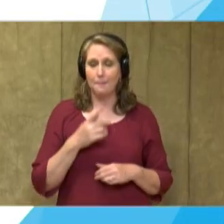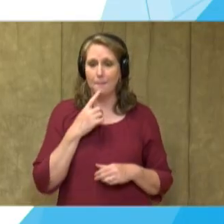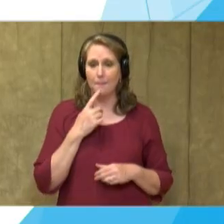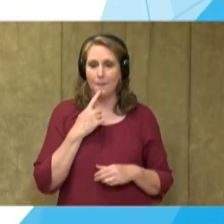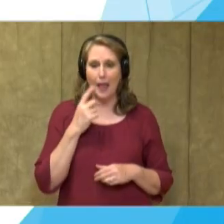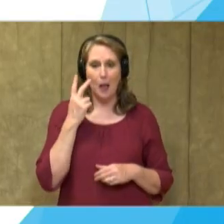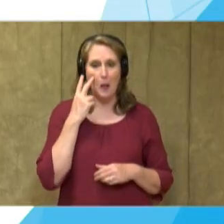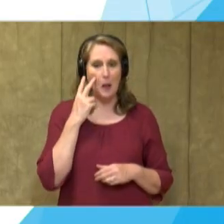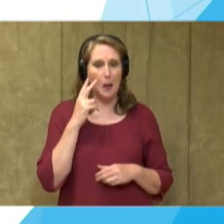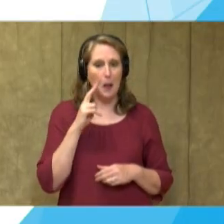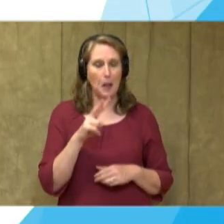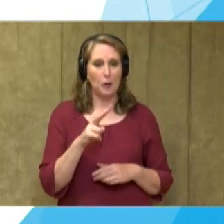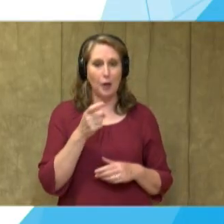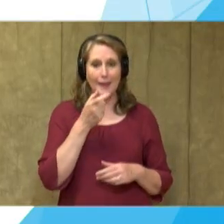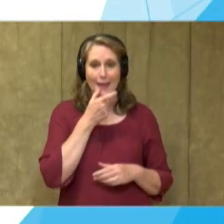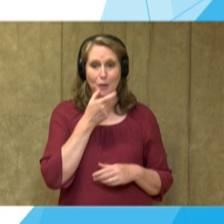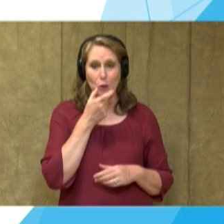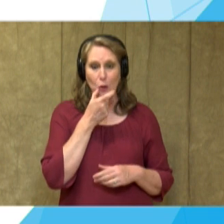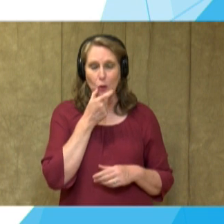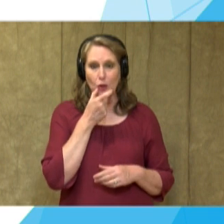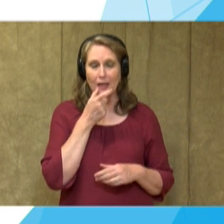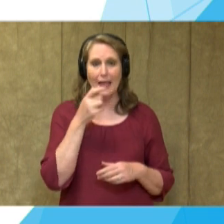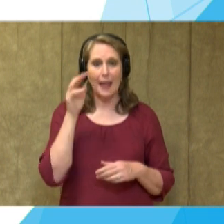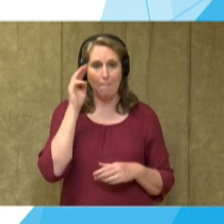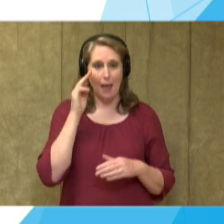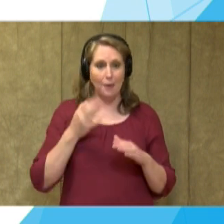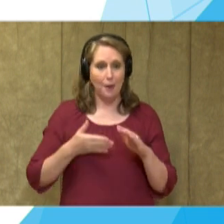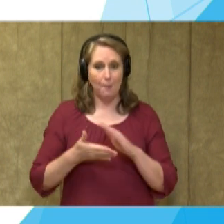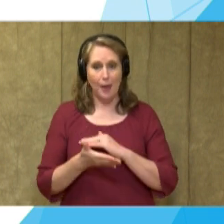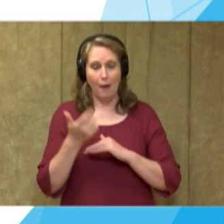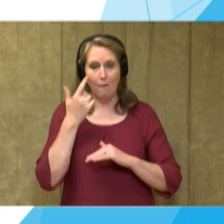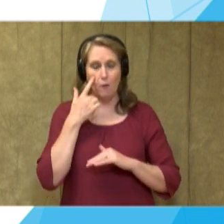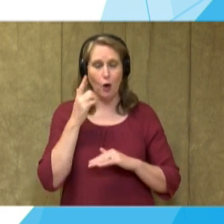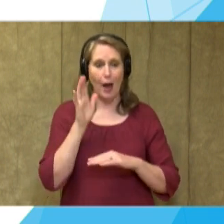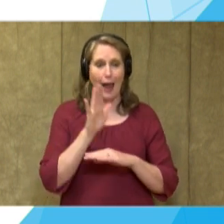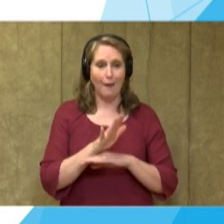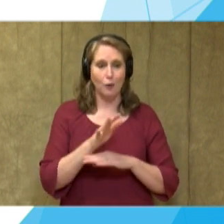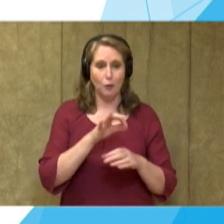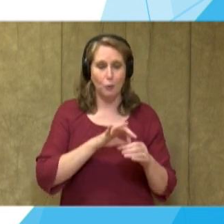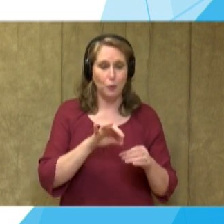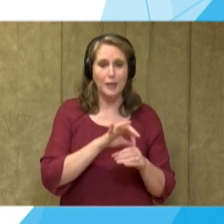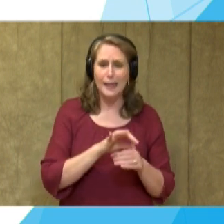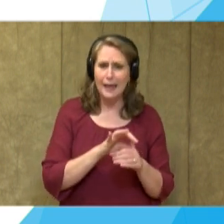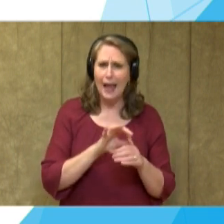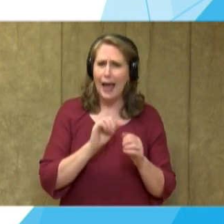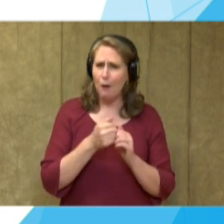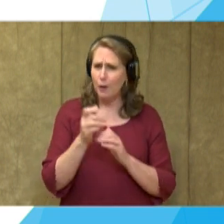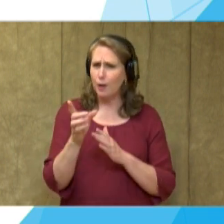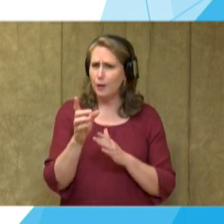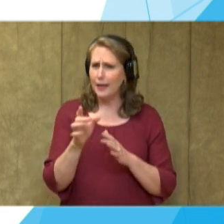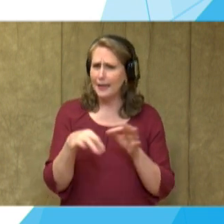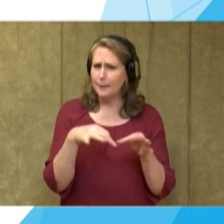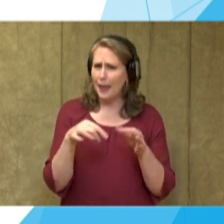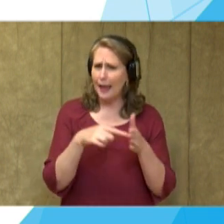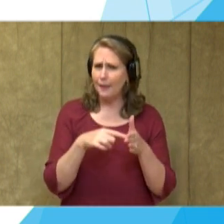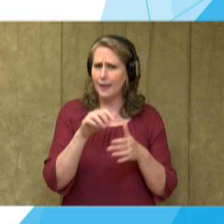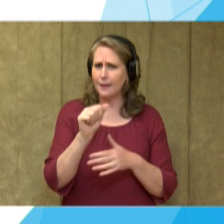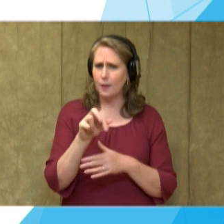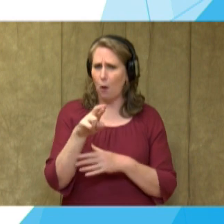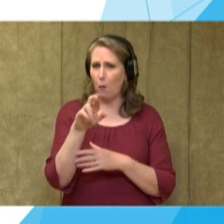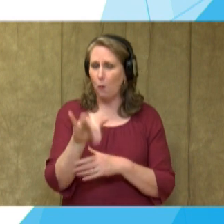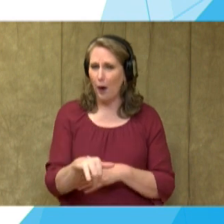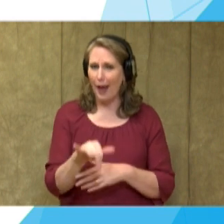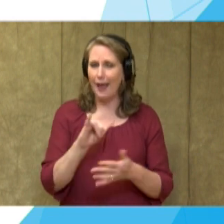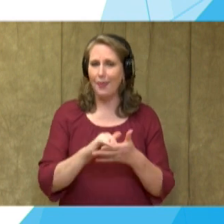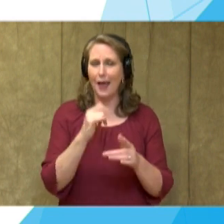Take a look at these cookies Matthew baked for afternoon tea. How would you describe this array?